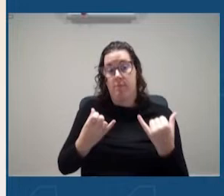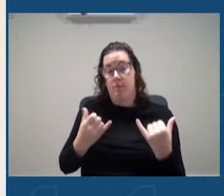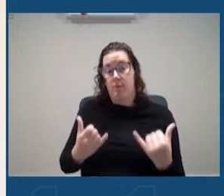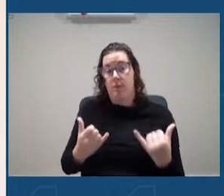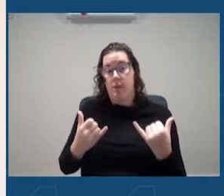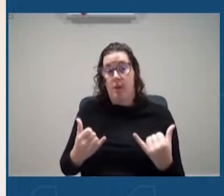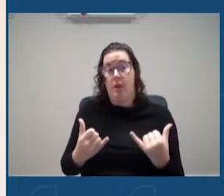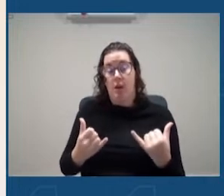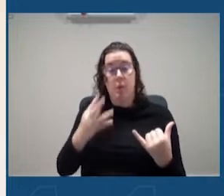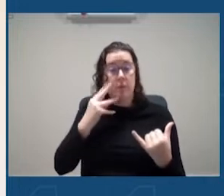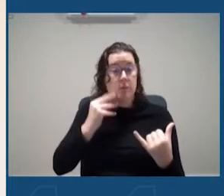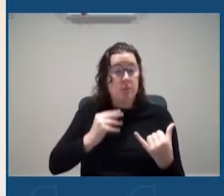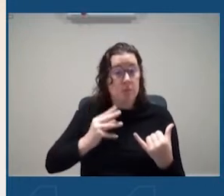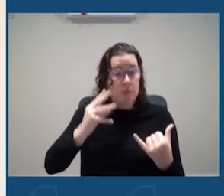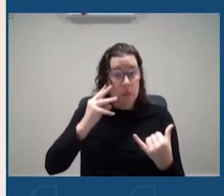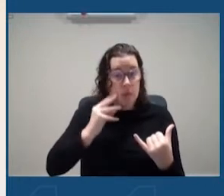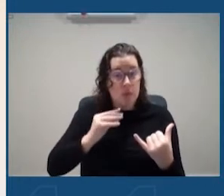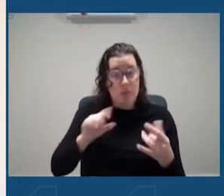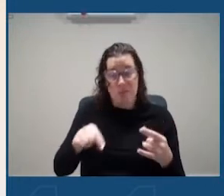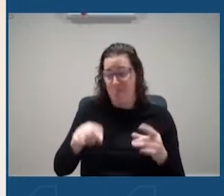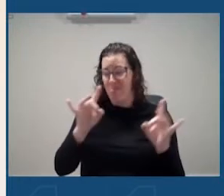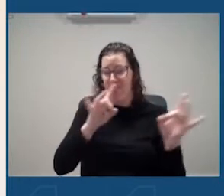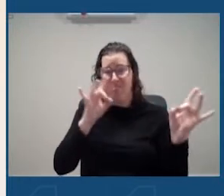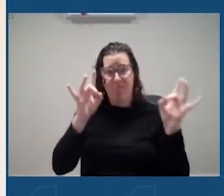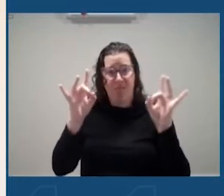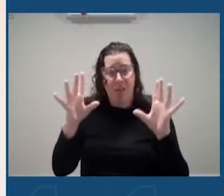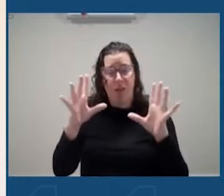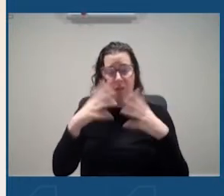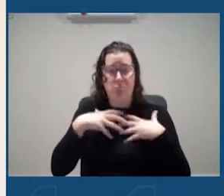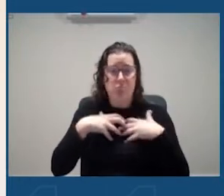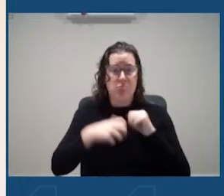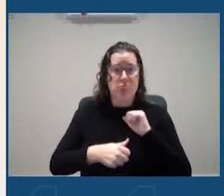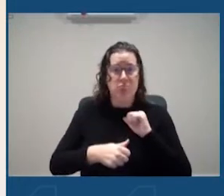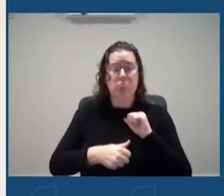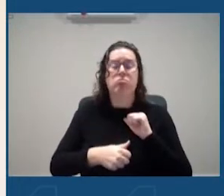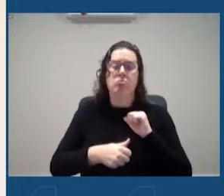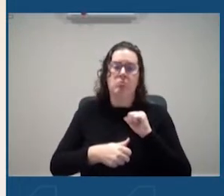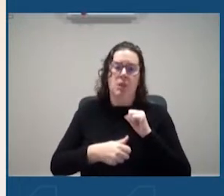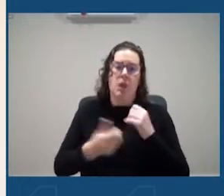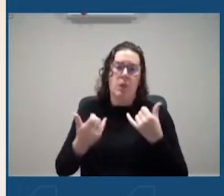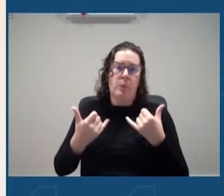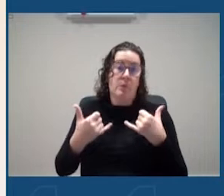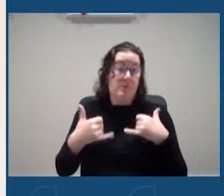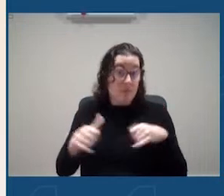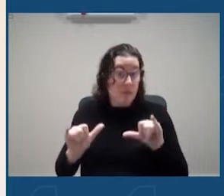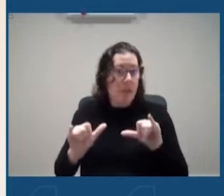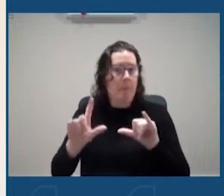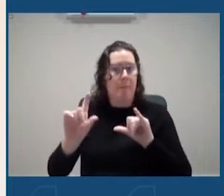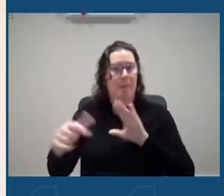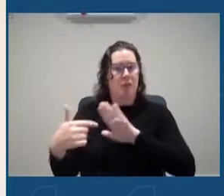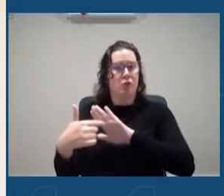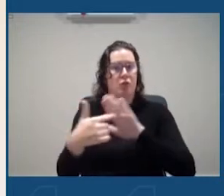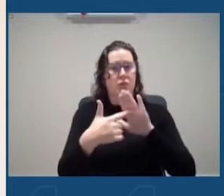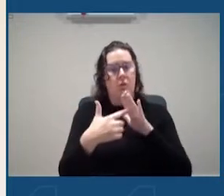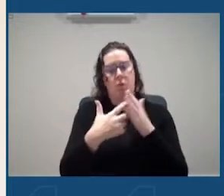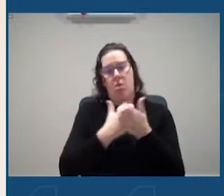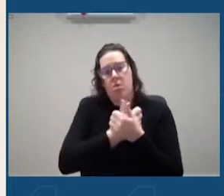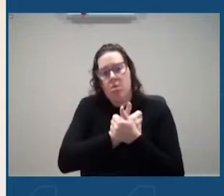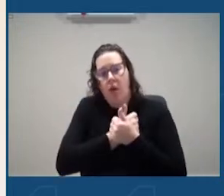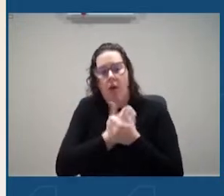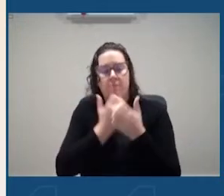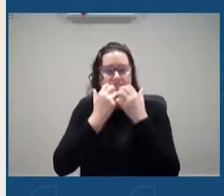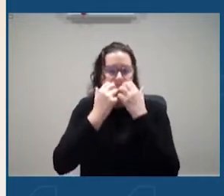the face of this terrible tragedy, we have to show our love for